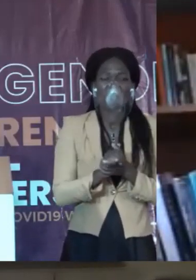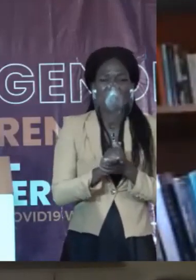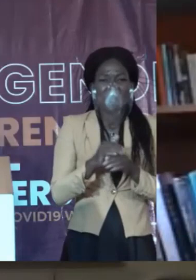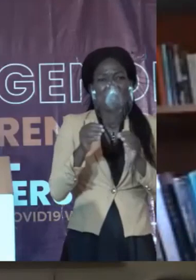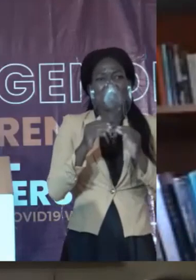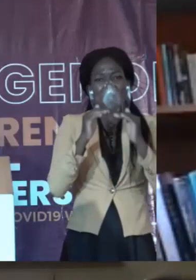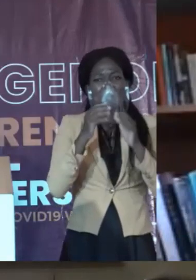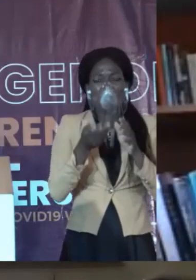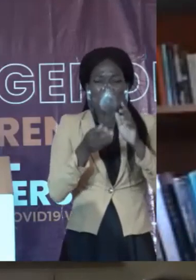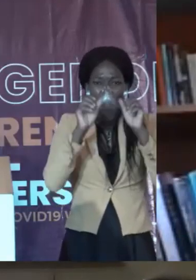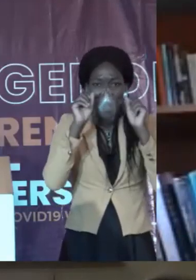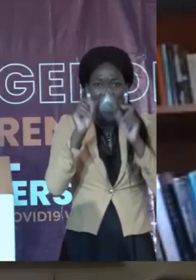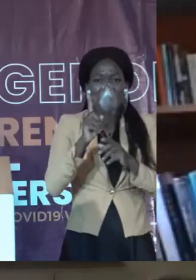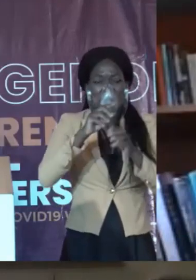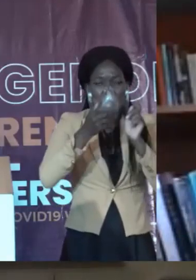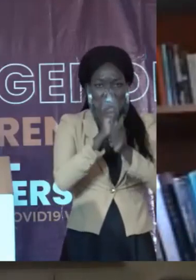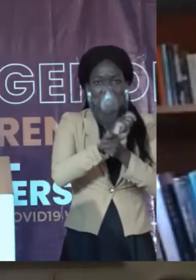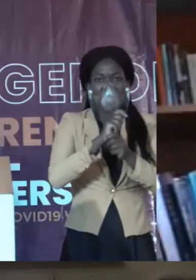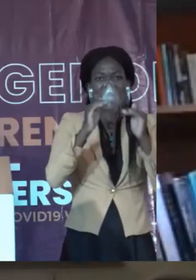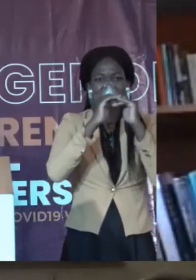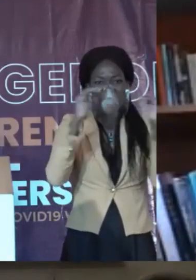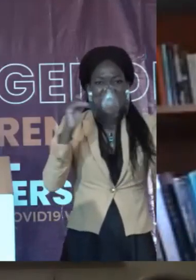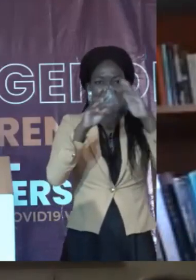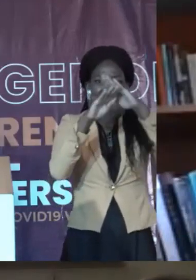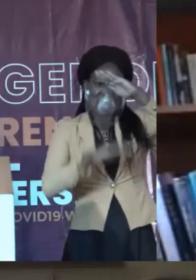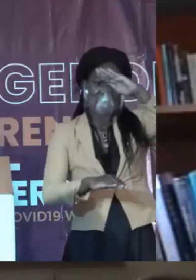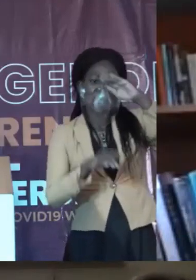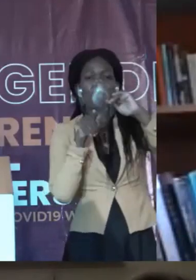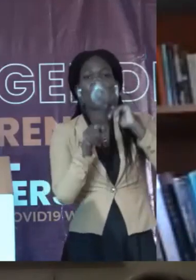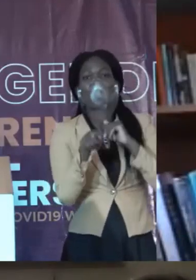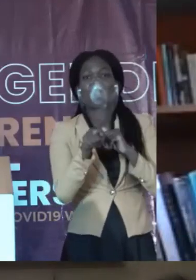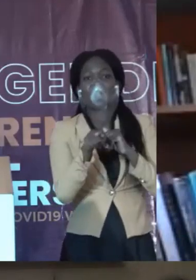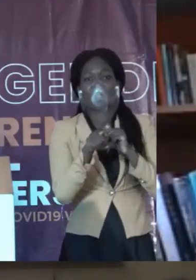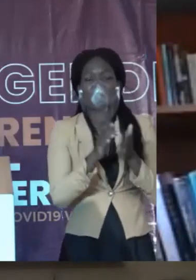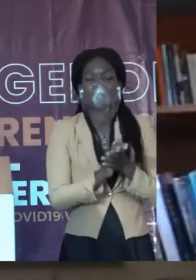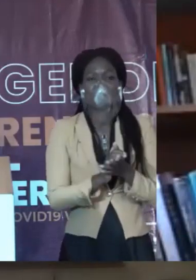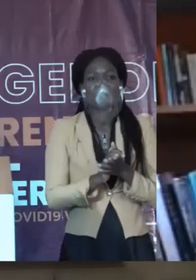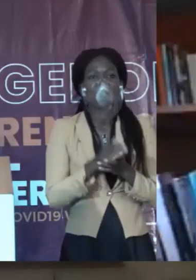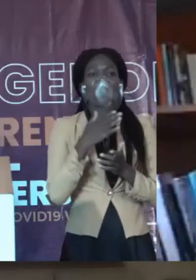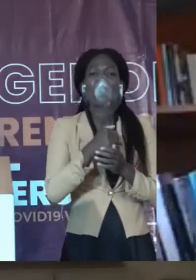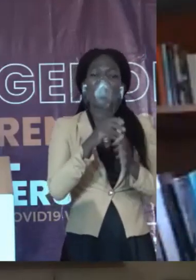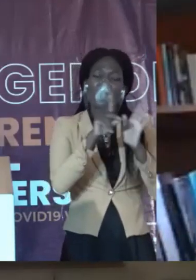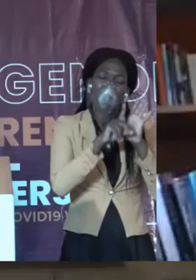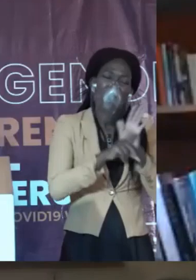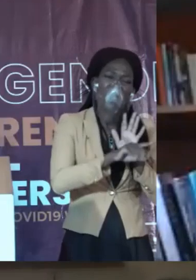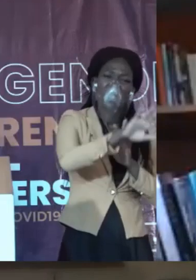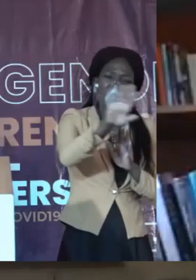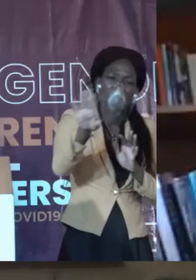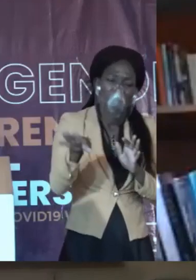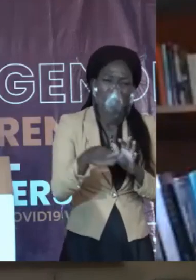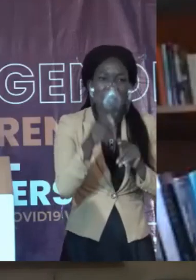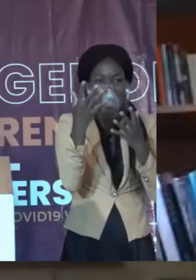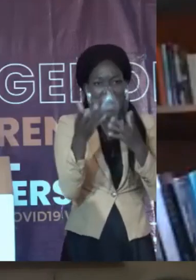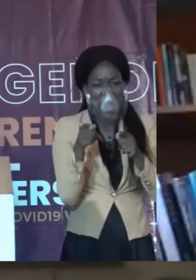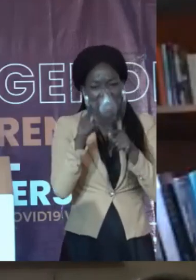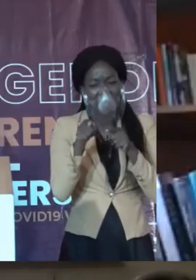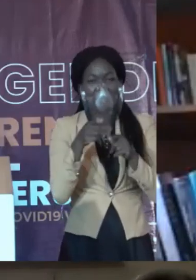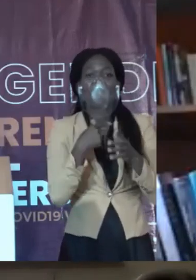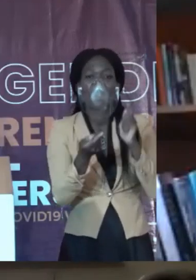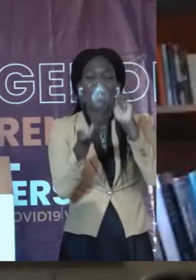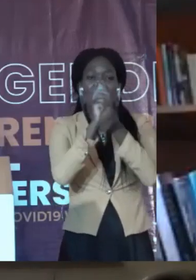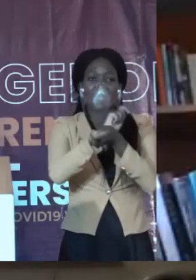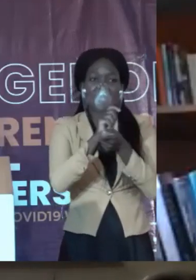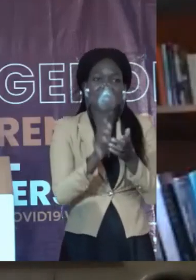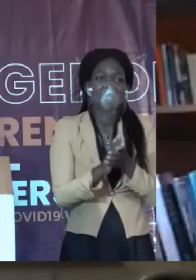gender inequality. And it is something that is required to go along with every policy decision that attempts to address gender inequality